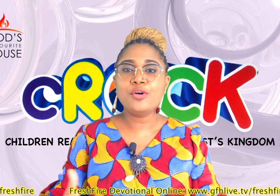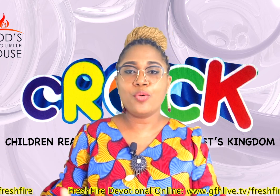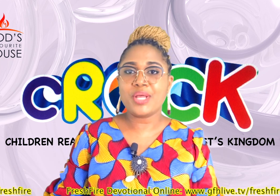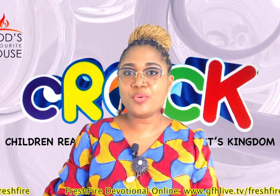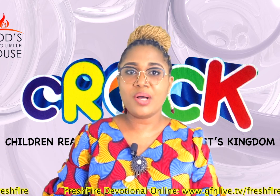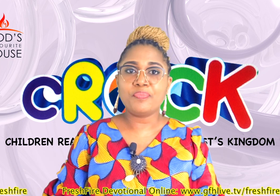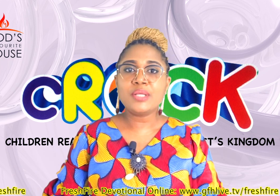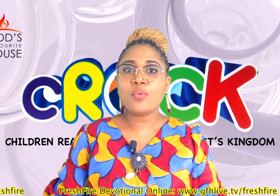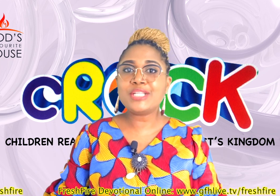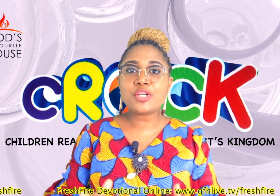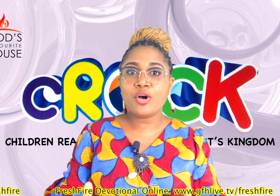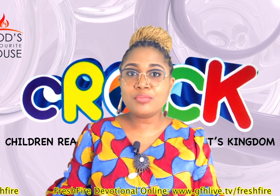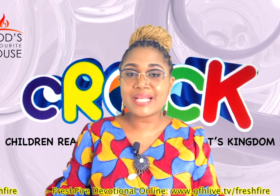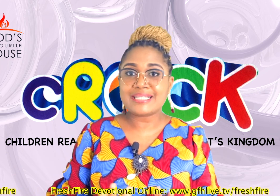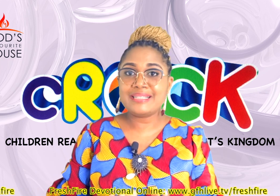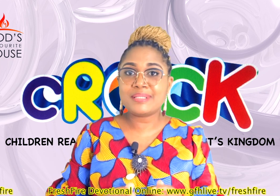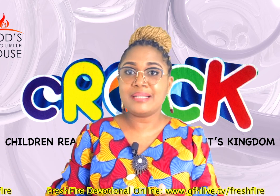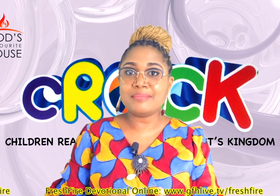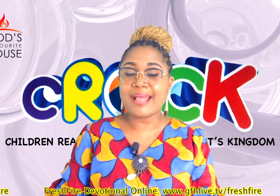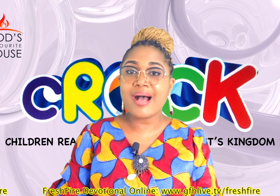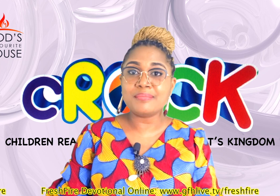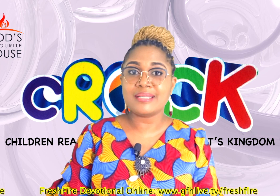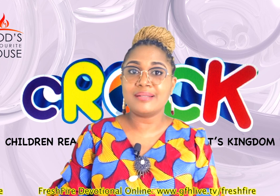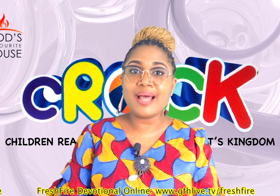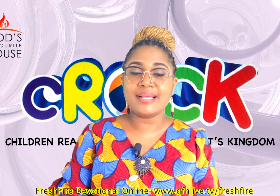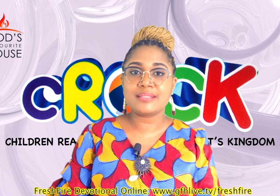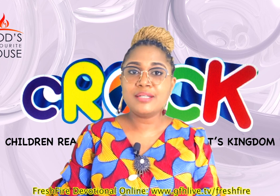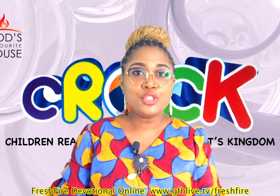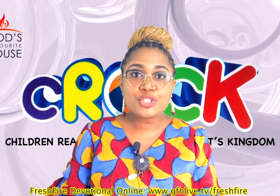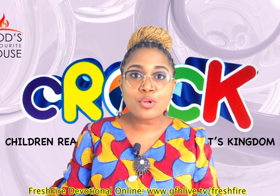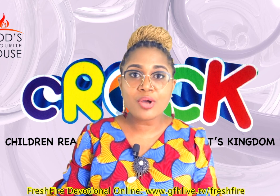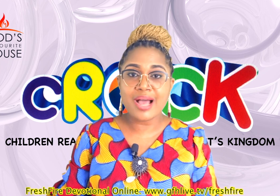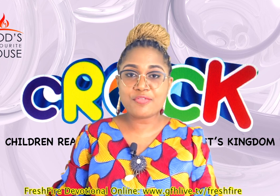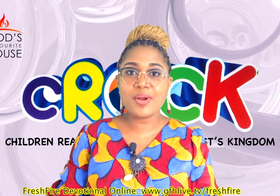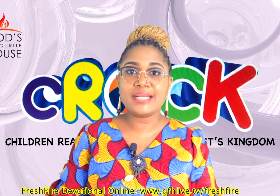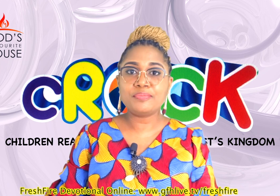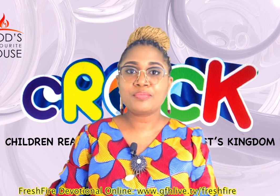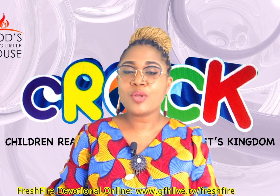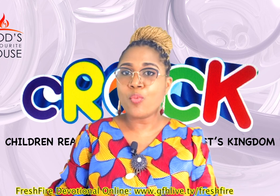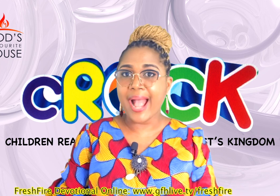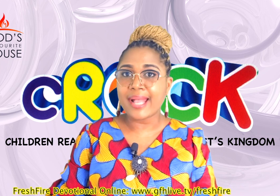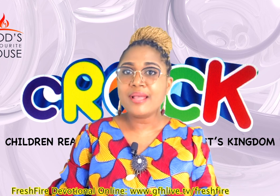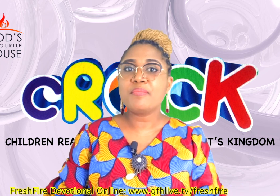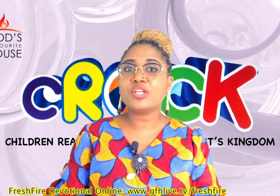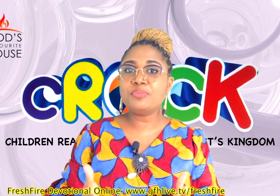country or where you are. When she comes and sleeps in my arms in the night, she's no longer afraid. Why? Because